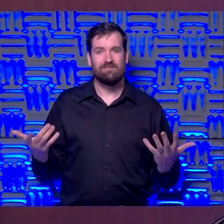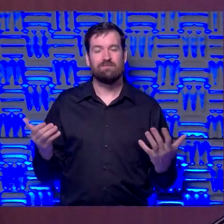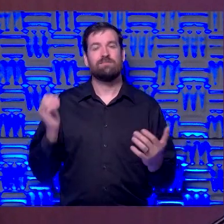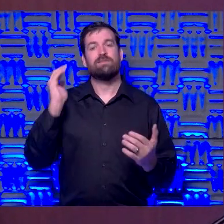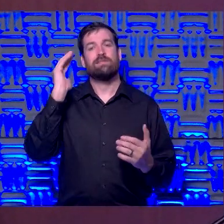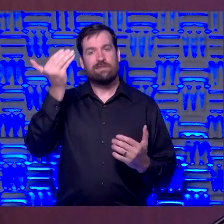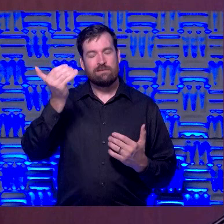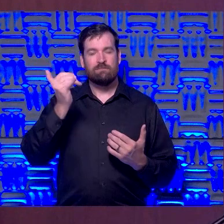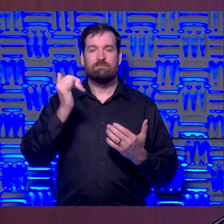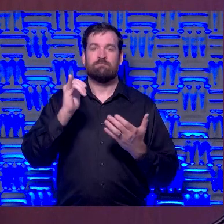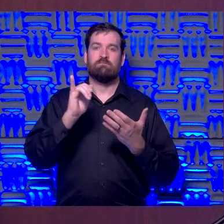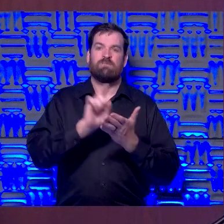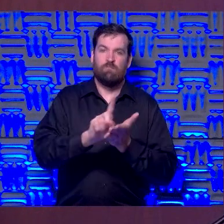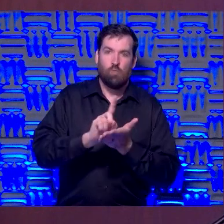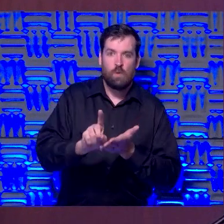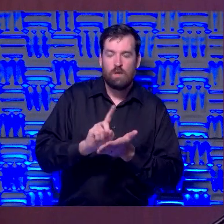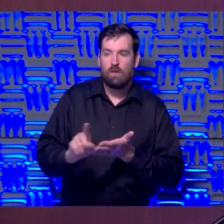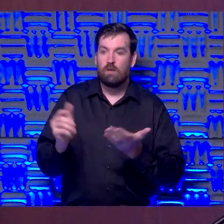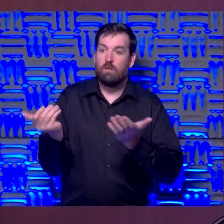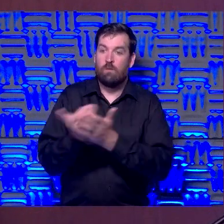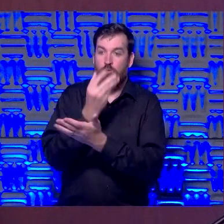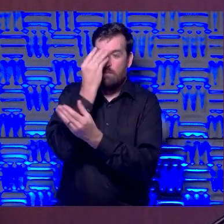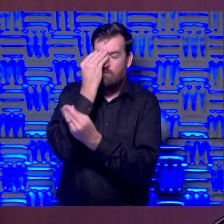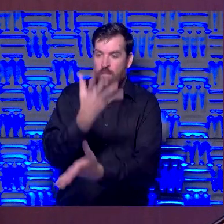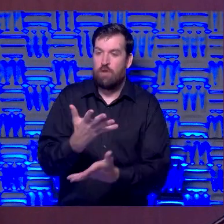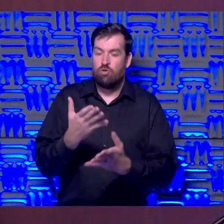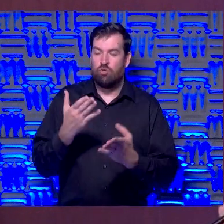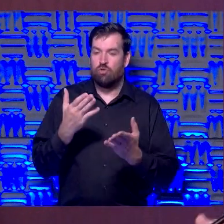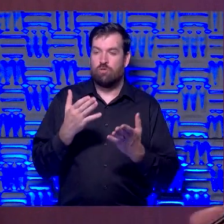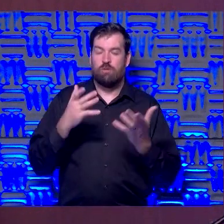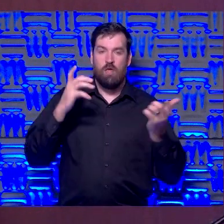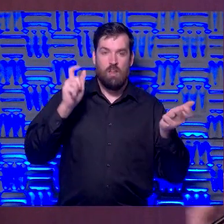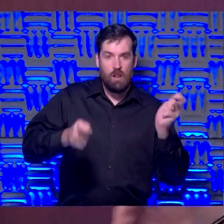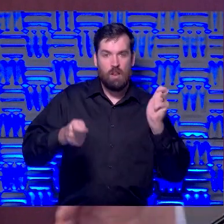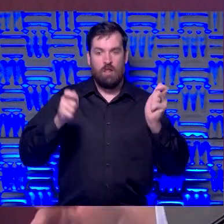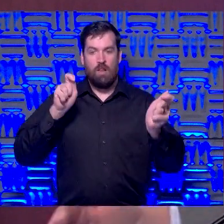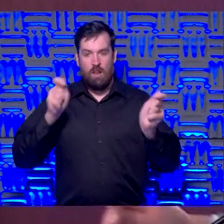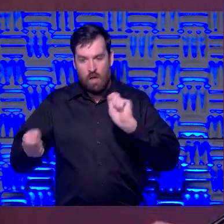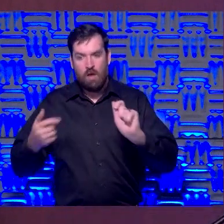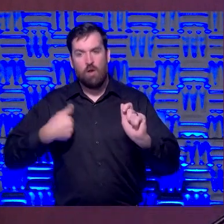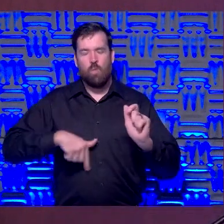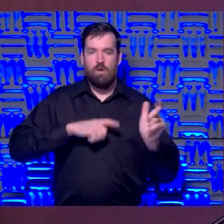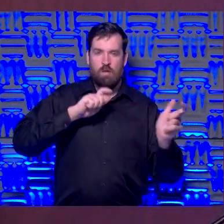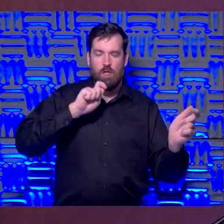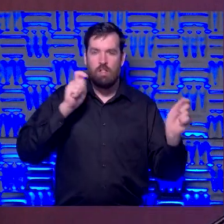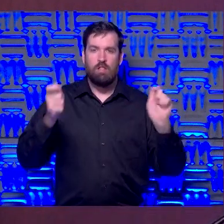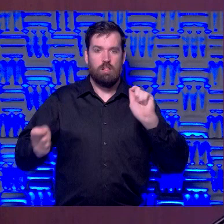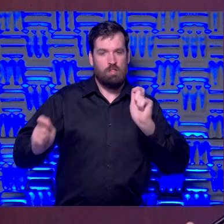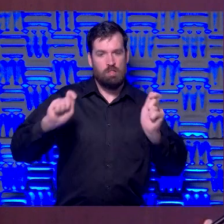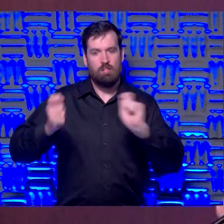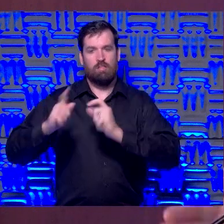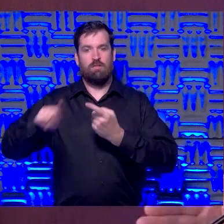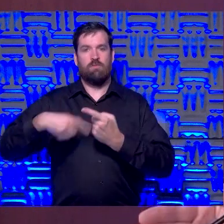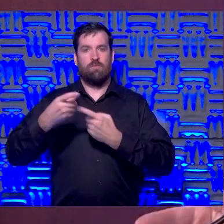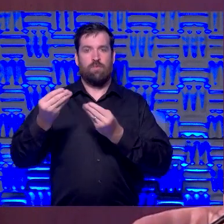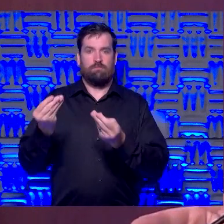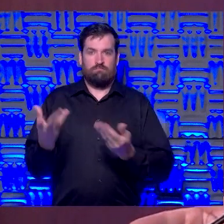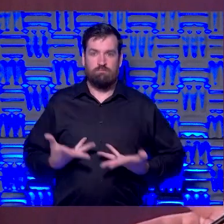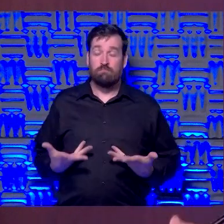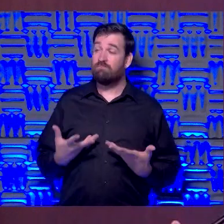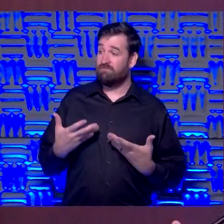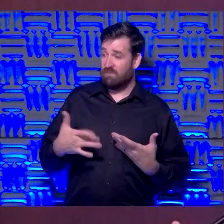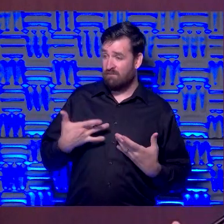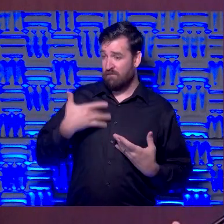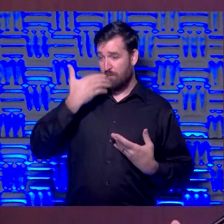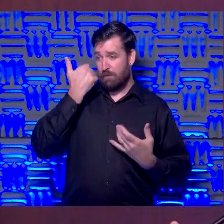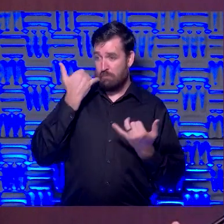like every week we have new information that is guiding what we're doing, Yes. and we're evolving as that information comes out. And Yeah. I feel much better about